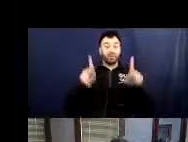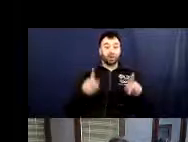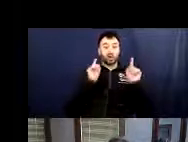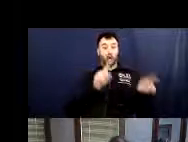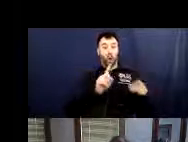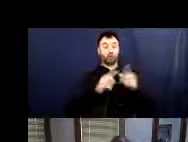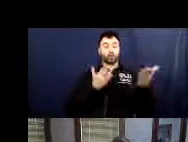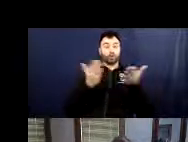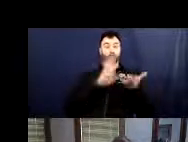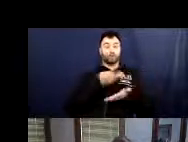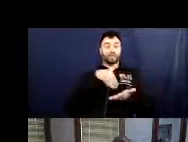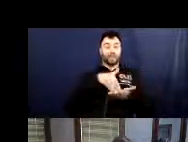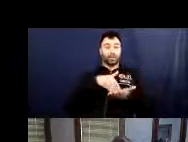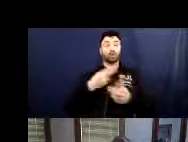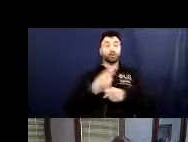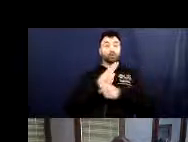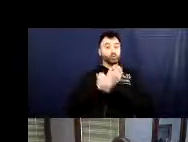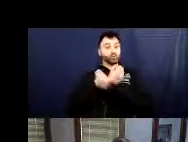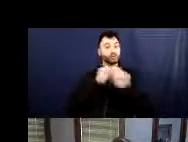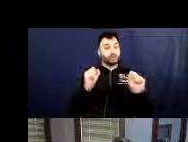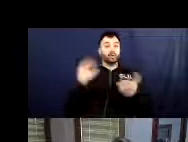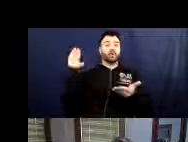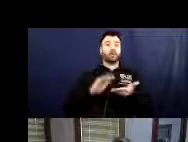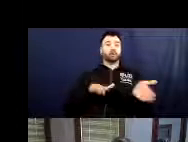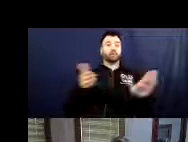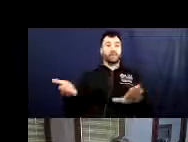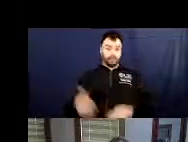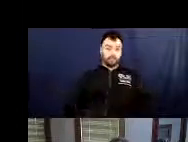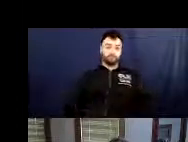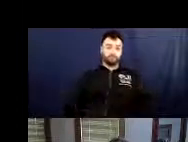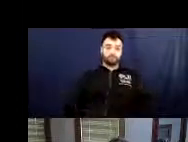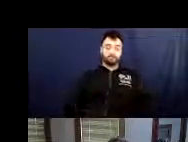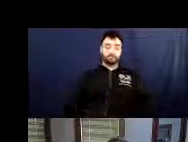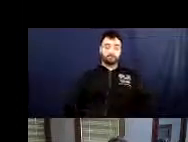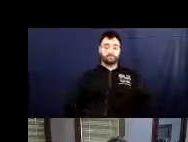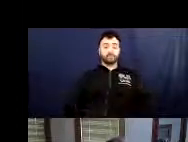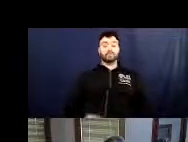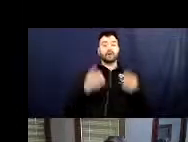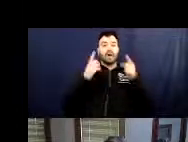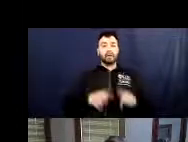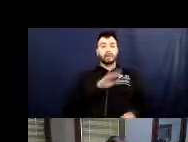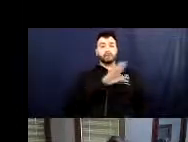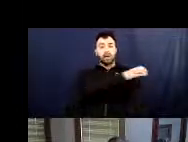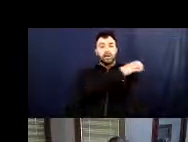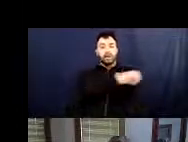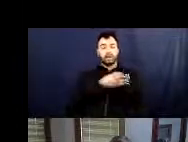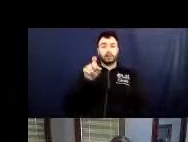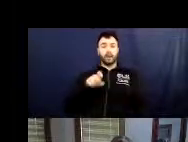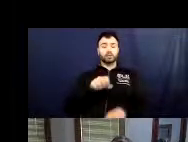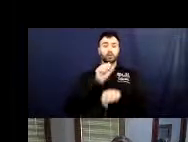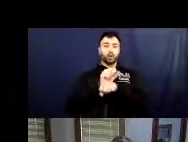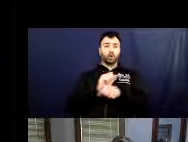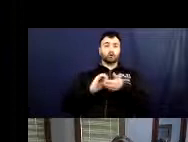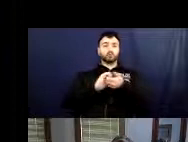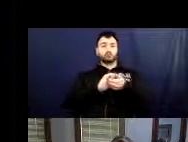which of course have to work in coinciding with the drug enforcement police within